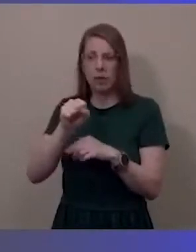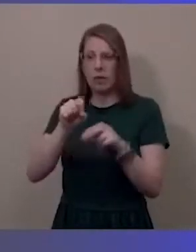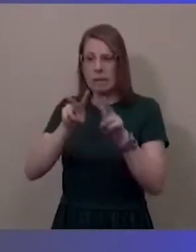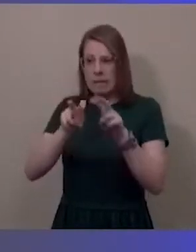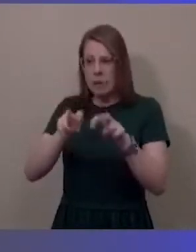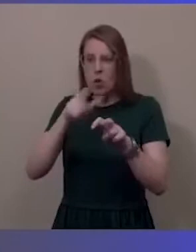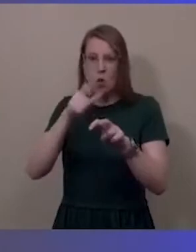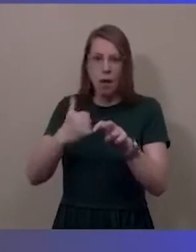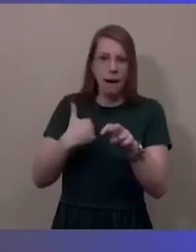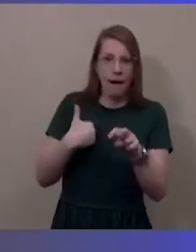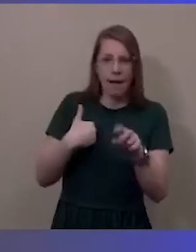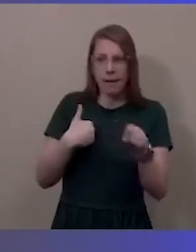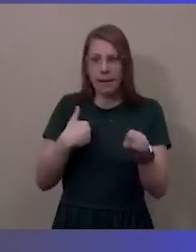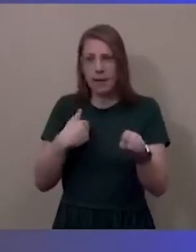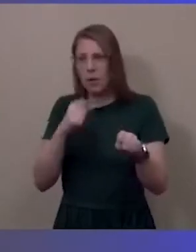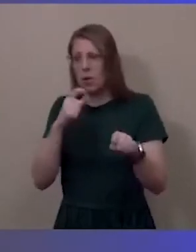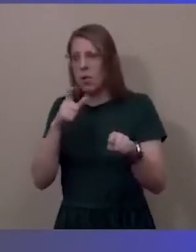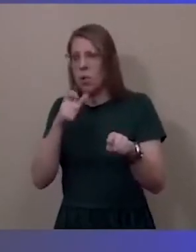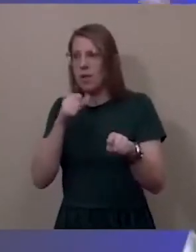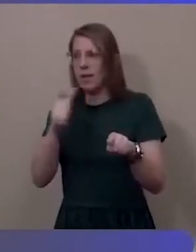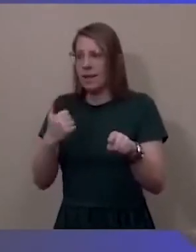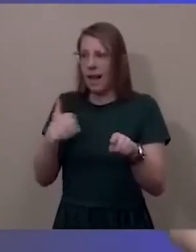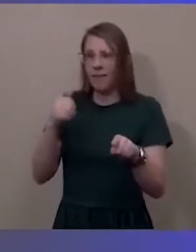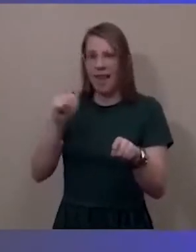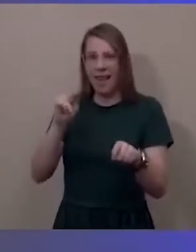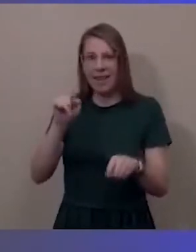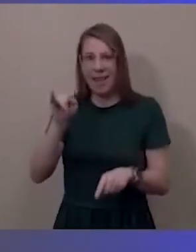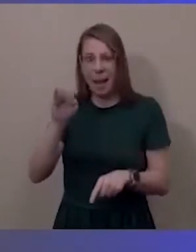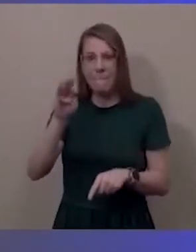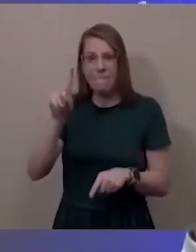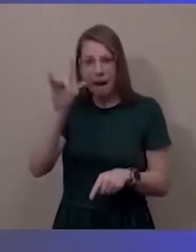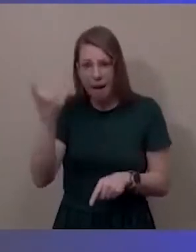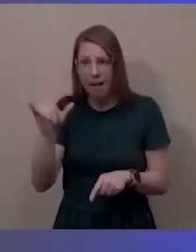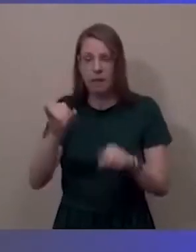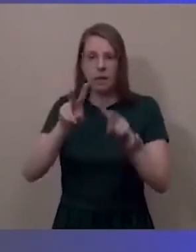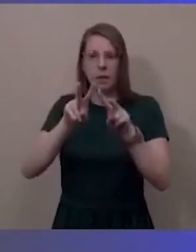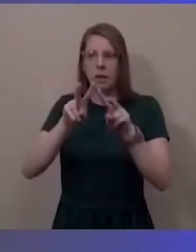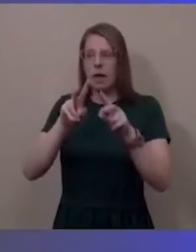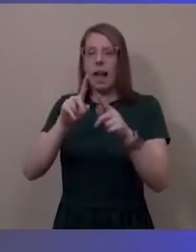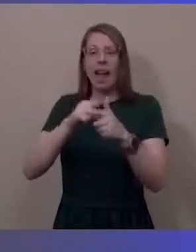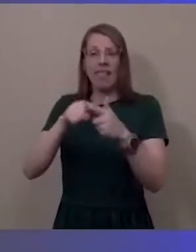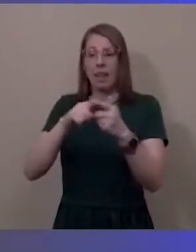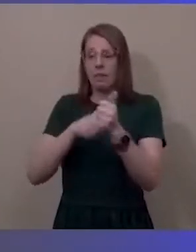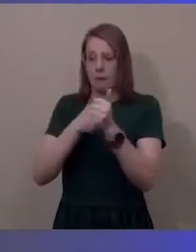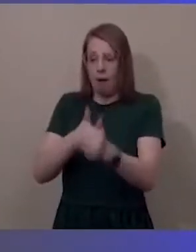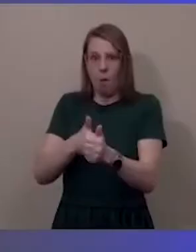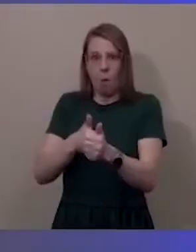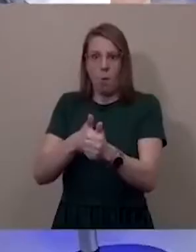and who doesn't. And then we'd have to follow people over time to look for those potential side